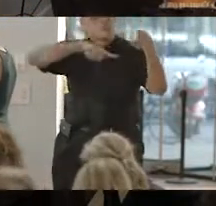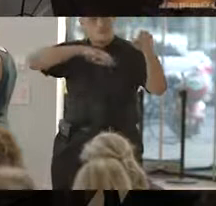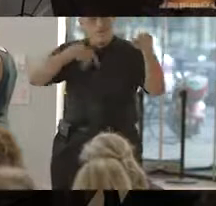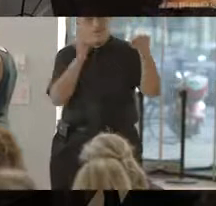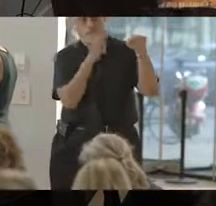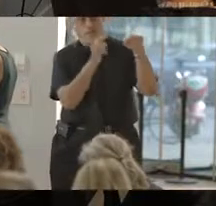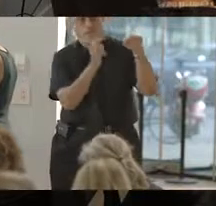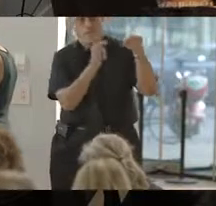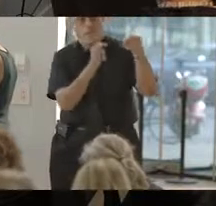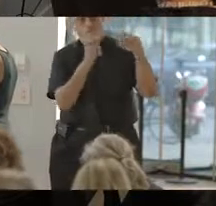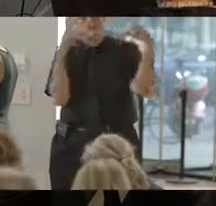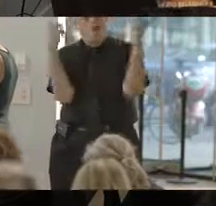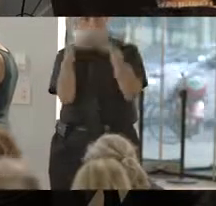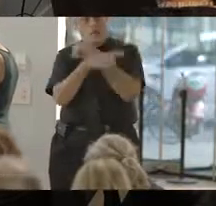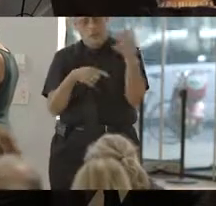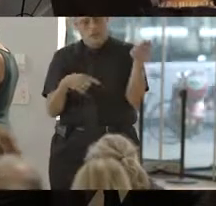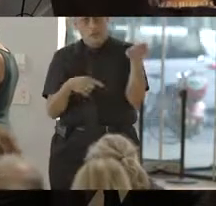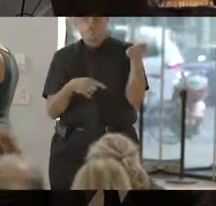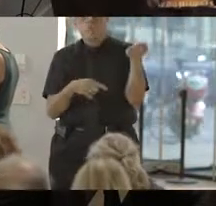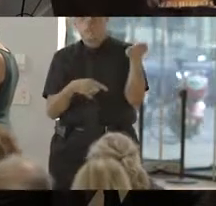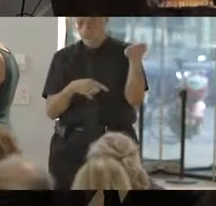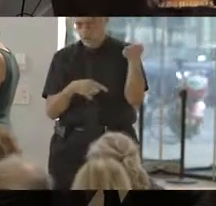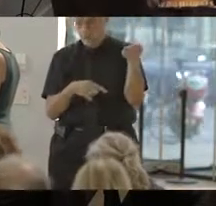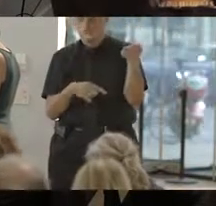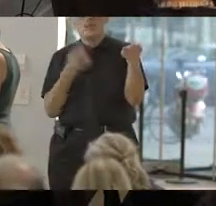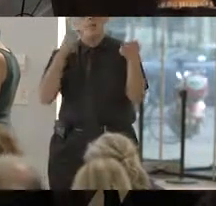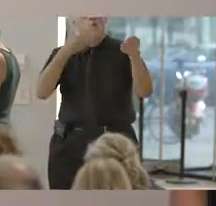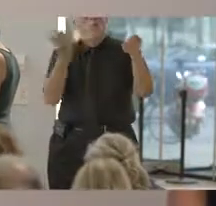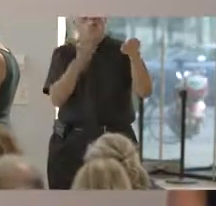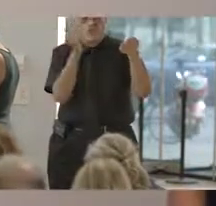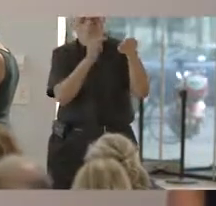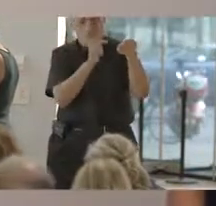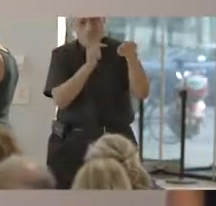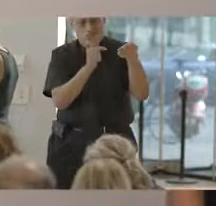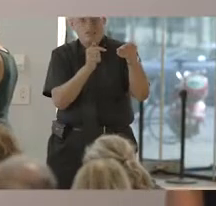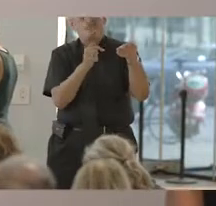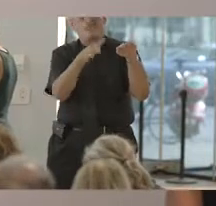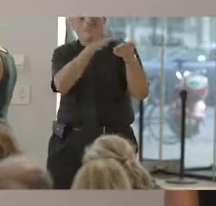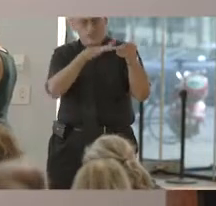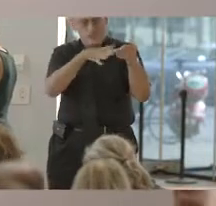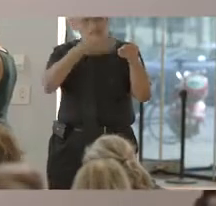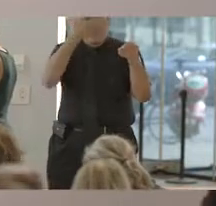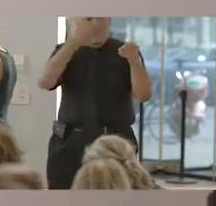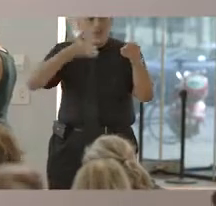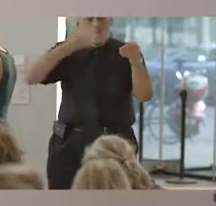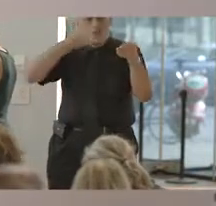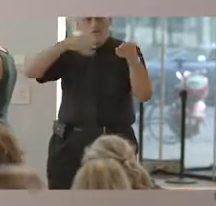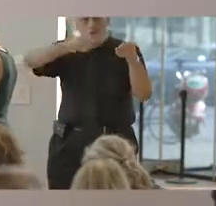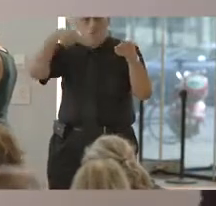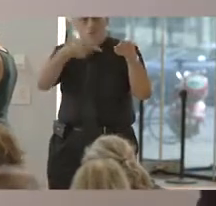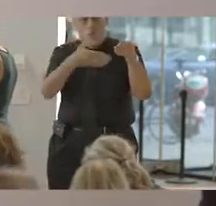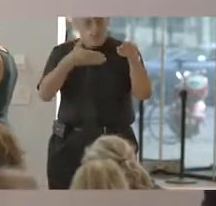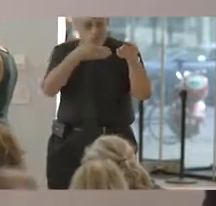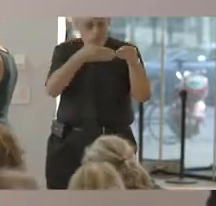Because it's very complicated to do the construction in the platform area in front of the ferry terminal